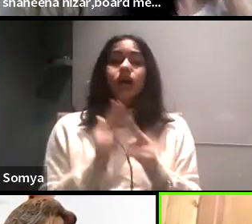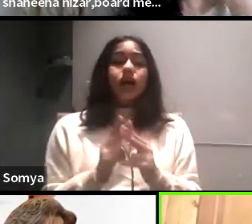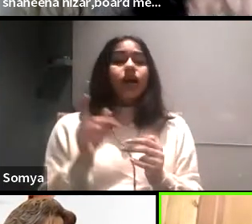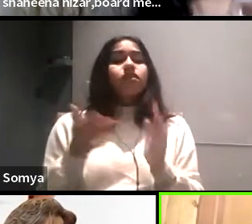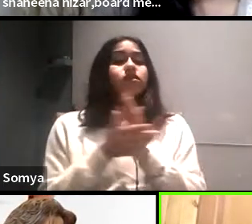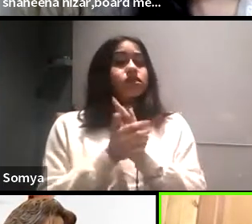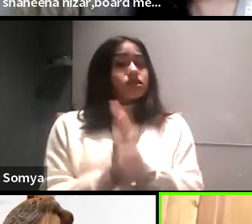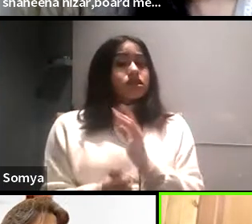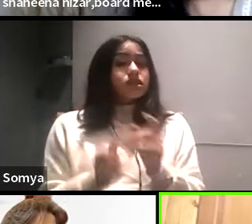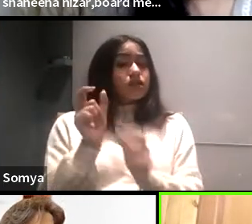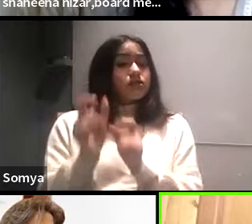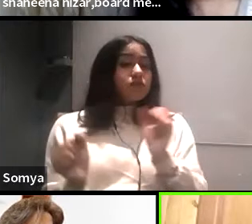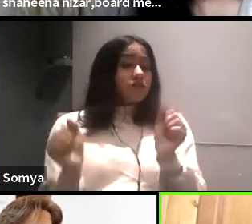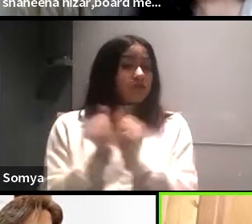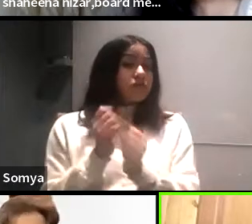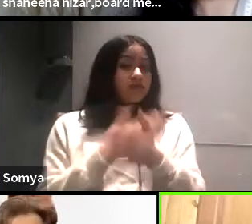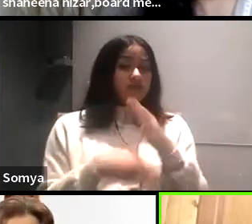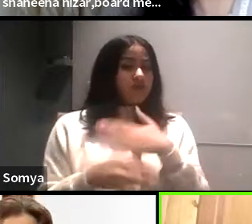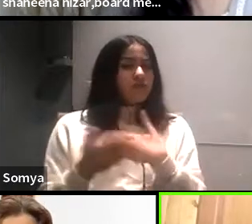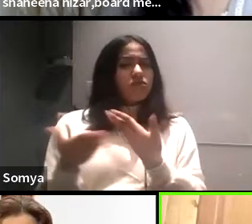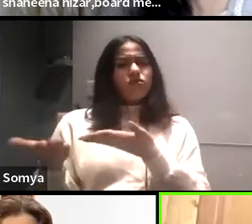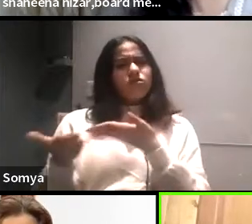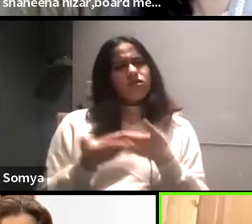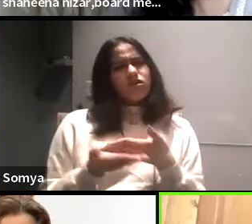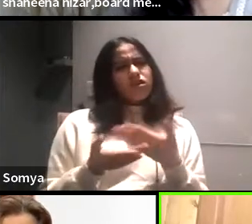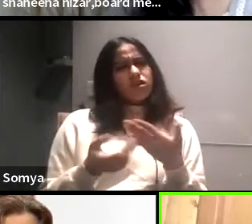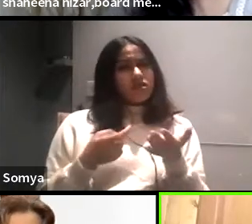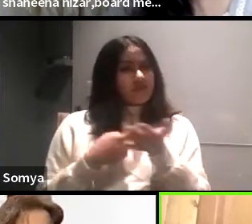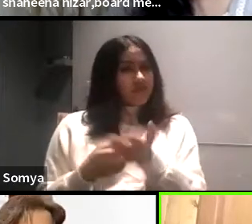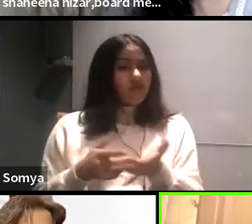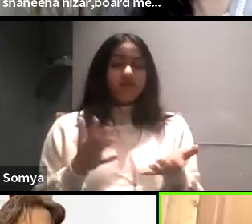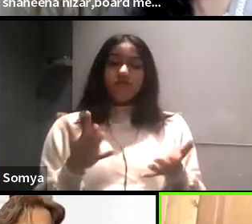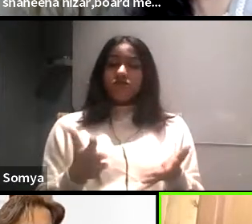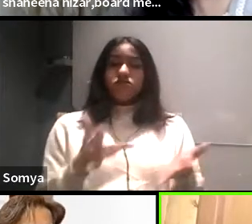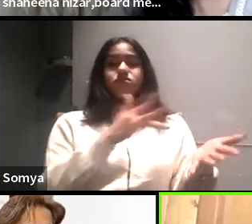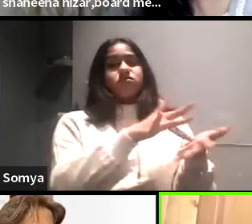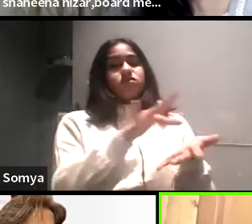with disability don't get a welcoming attitude at many places.